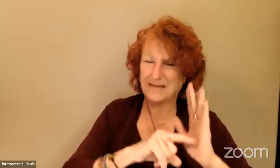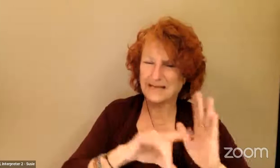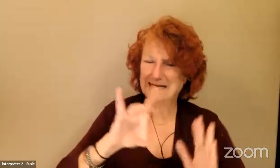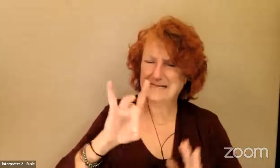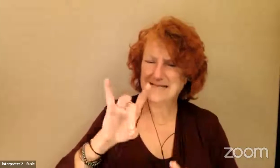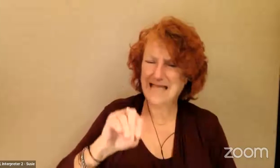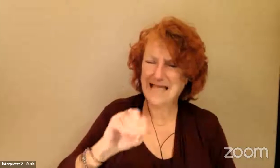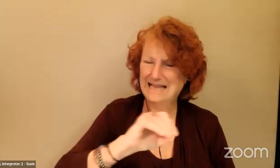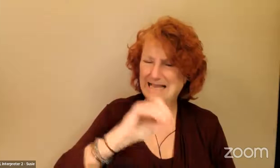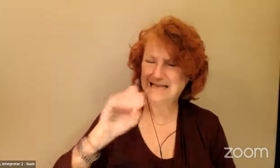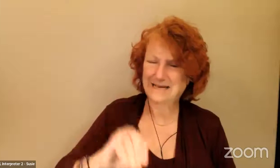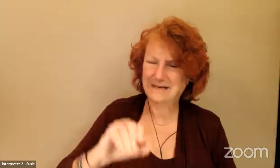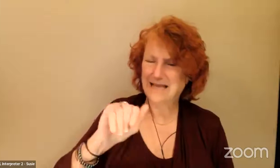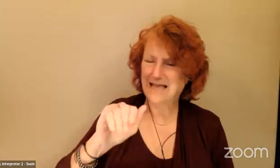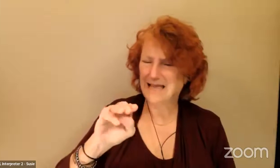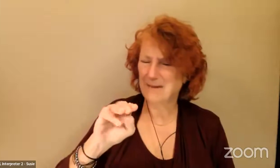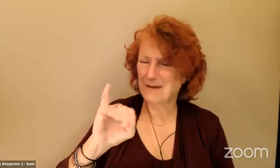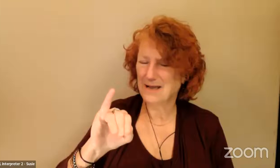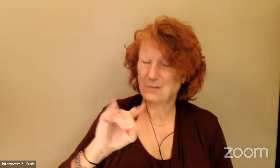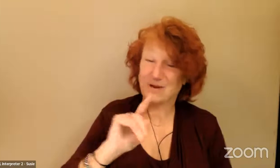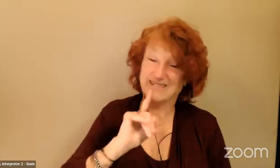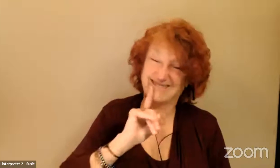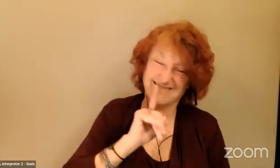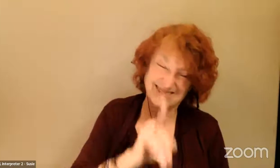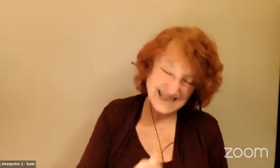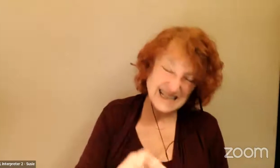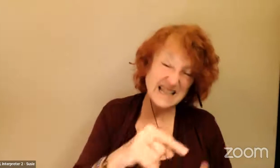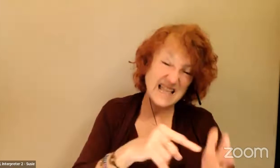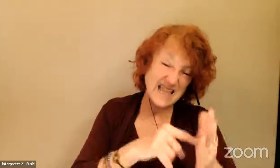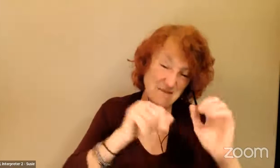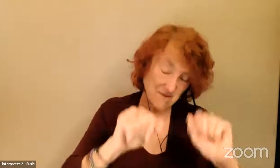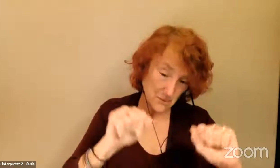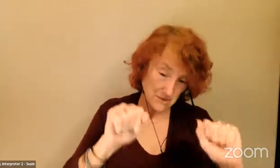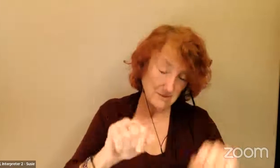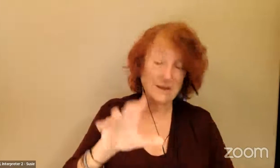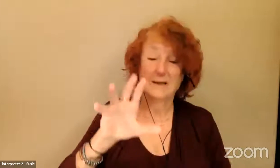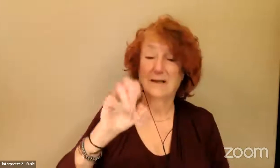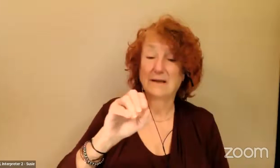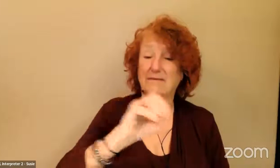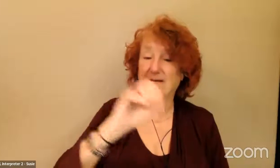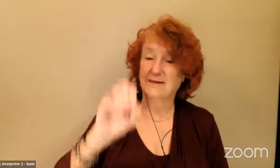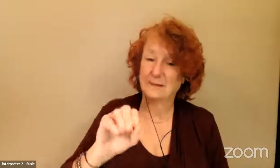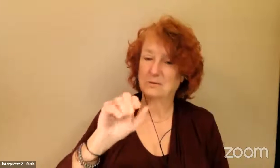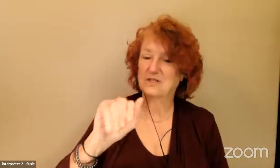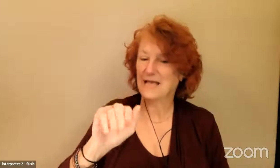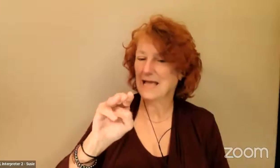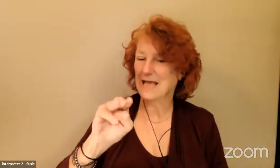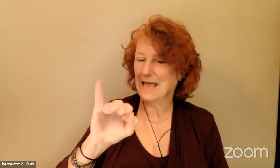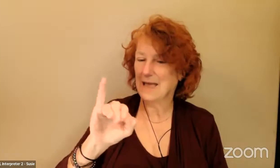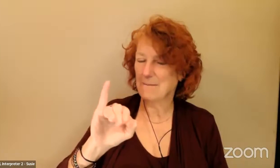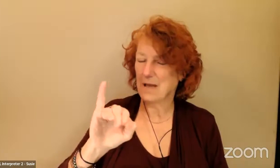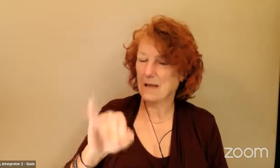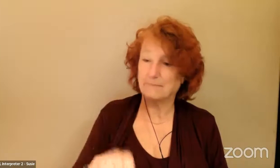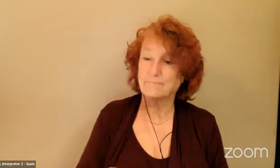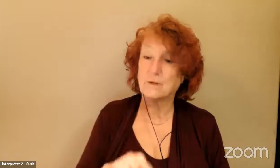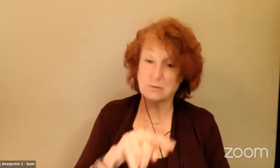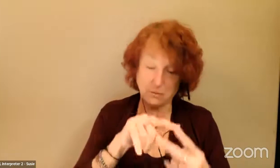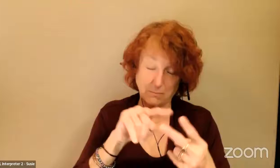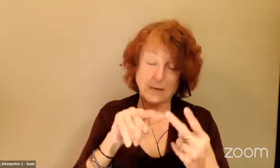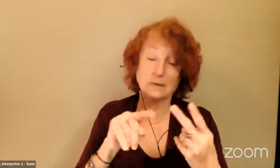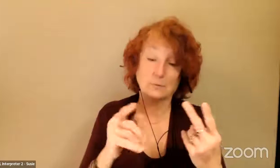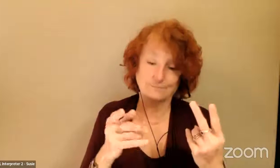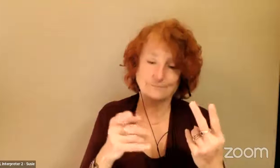that true affordability really exists at 50% AMI and lower. Those are the two key questions. And then eventually, if you wouldn't